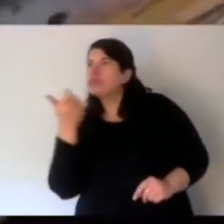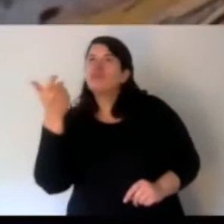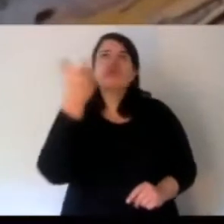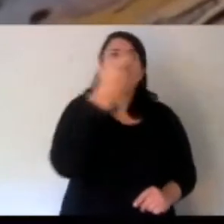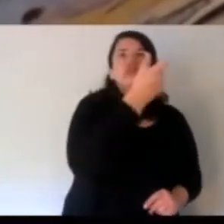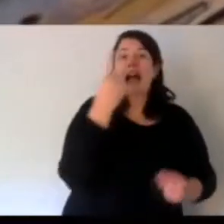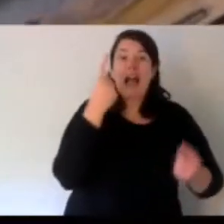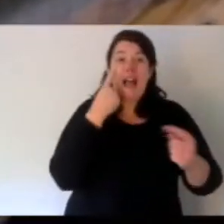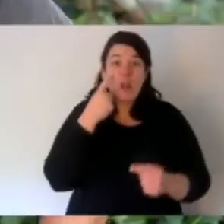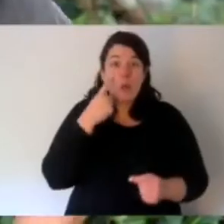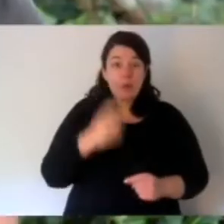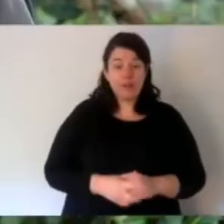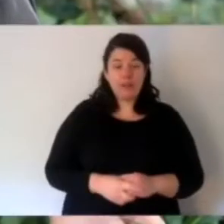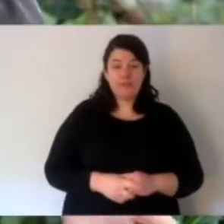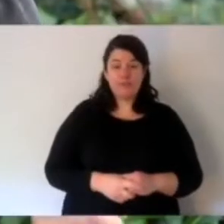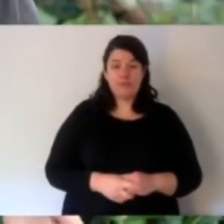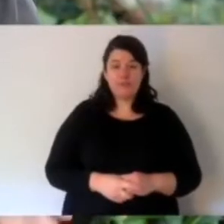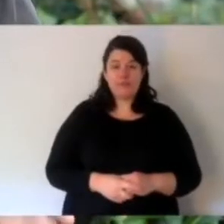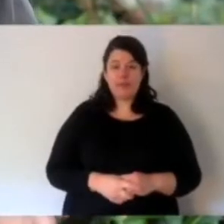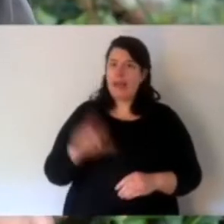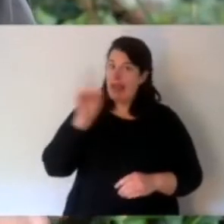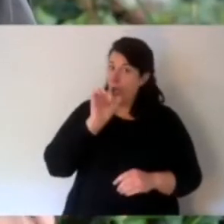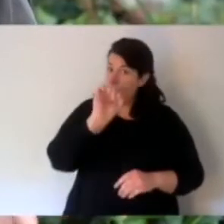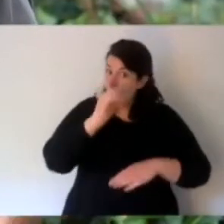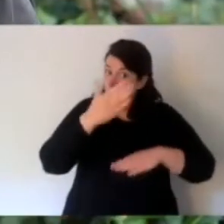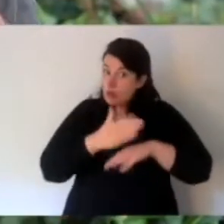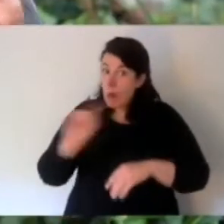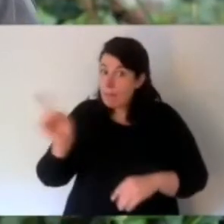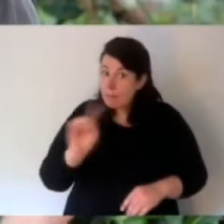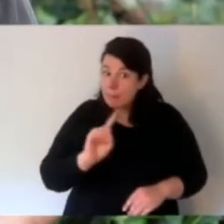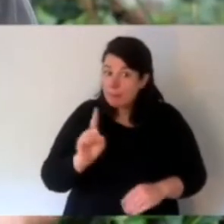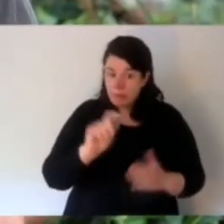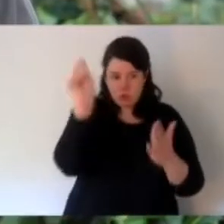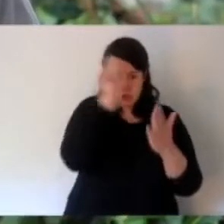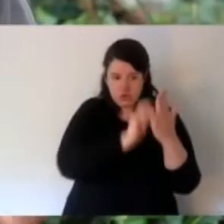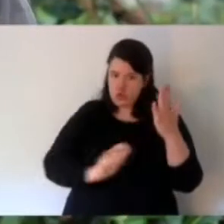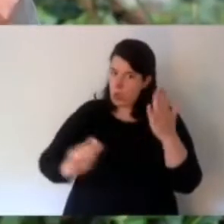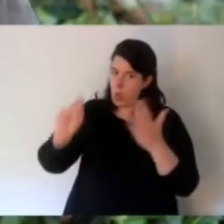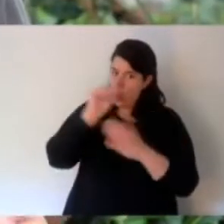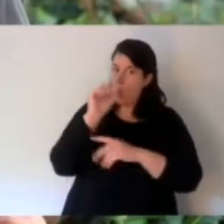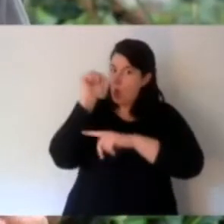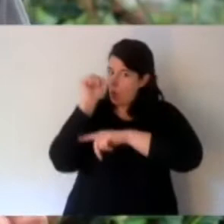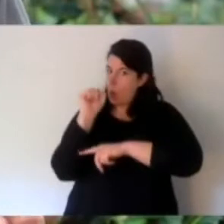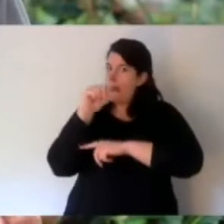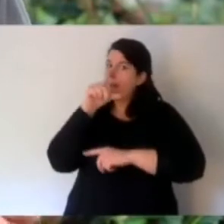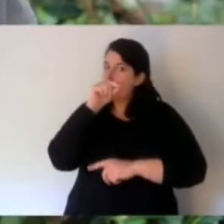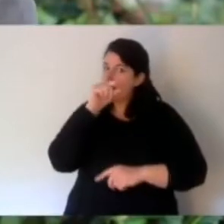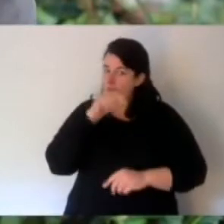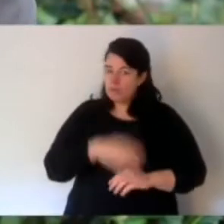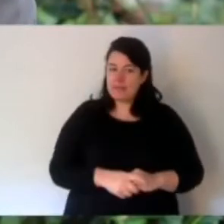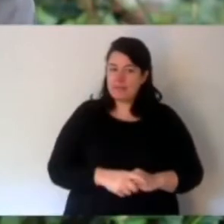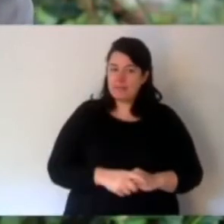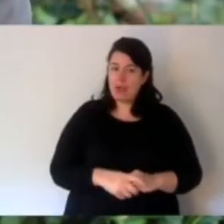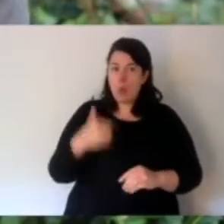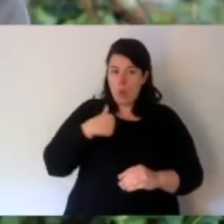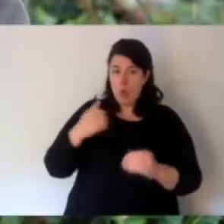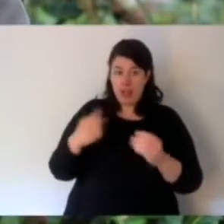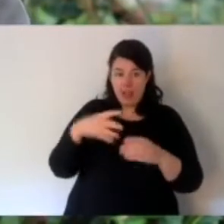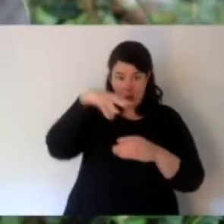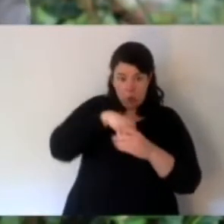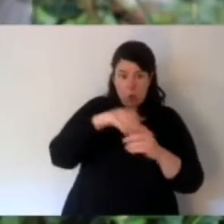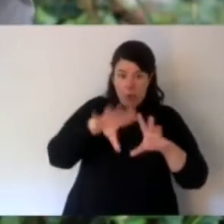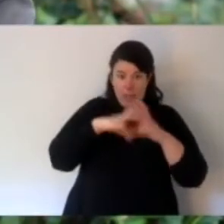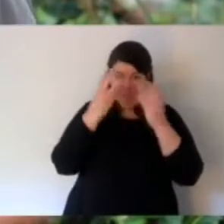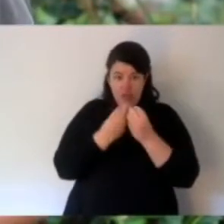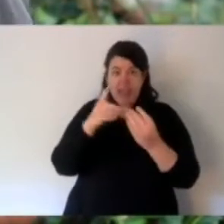get your torch and have a look. Some homework for you today is to draw a Tawny Frogmouth. And make sure you put the features